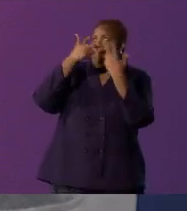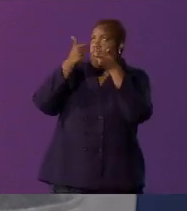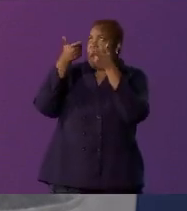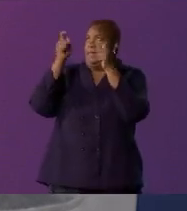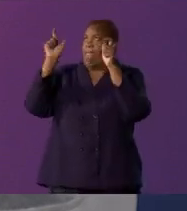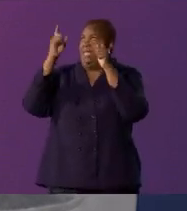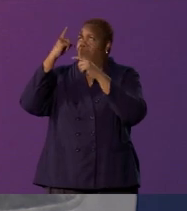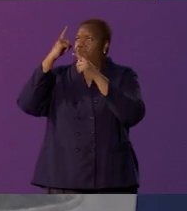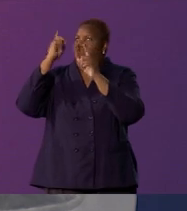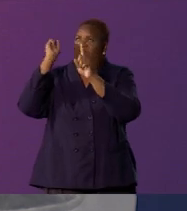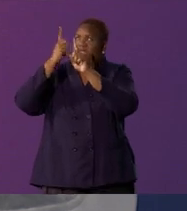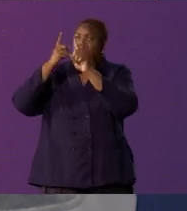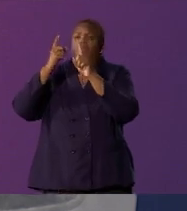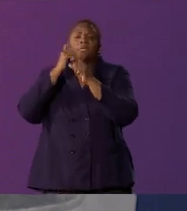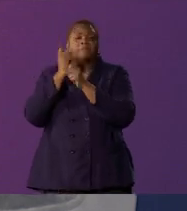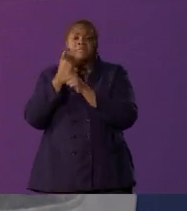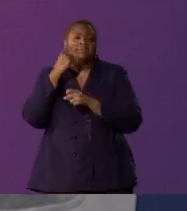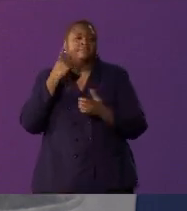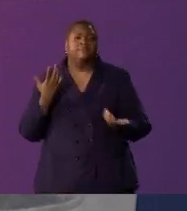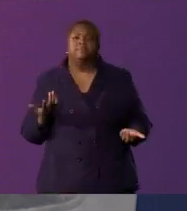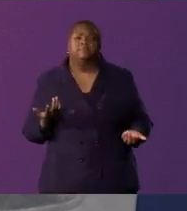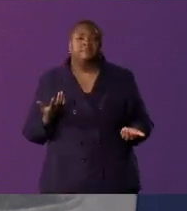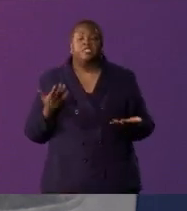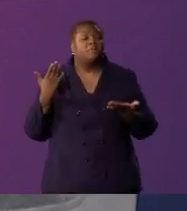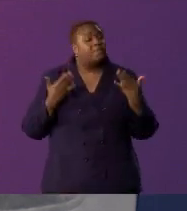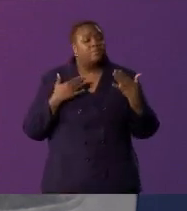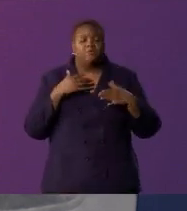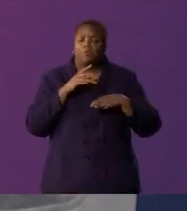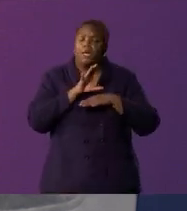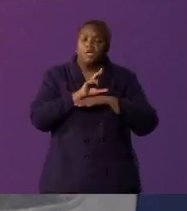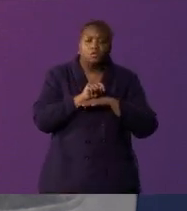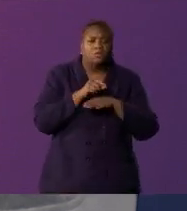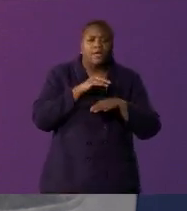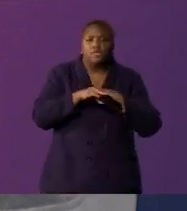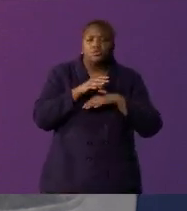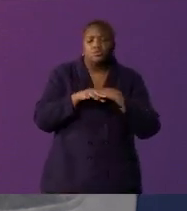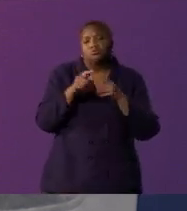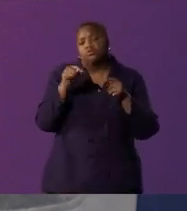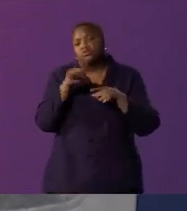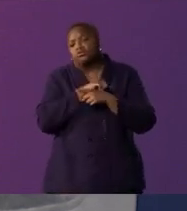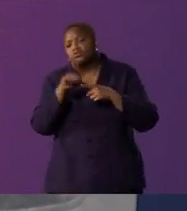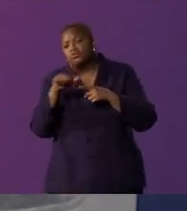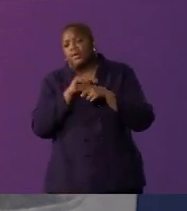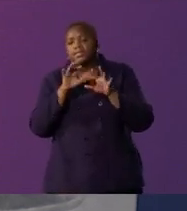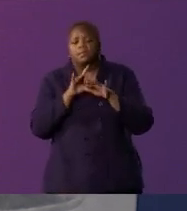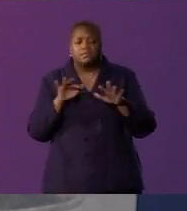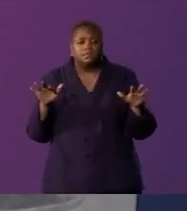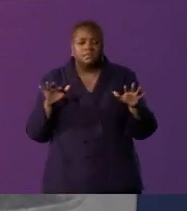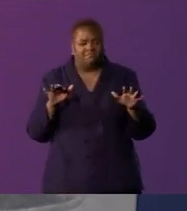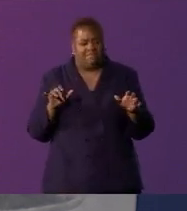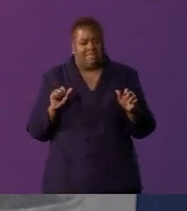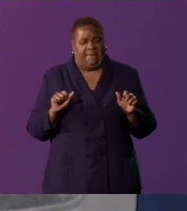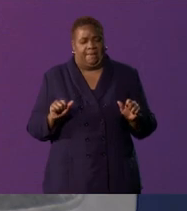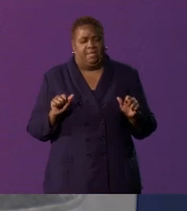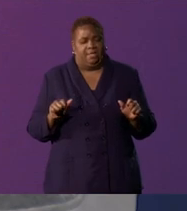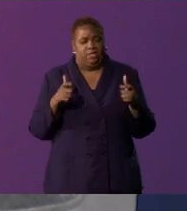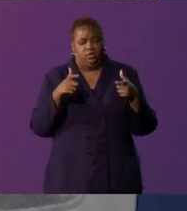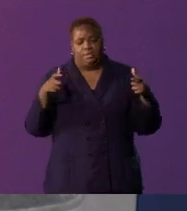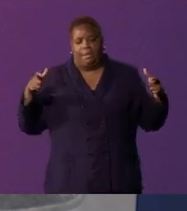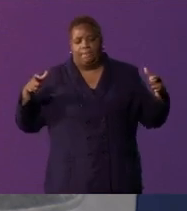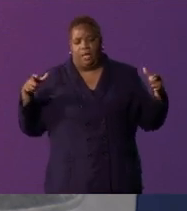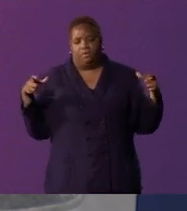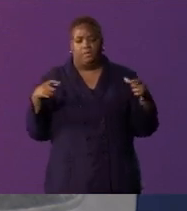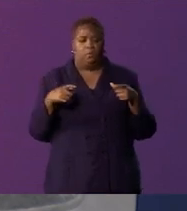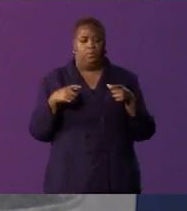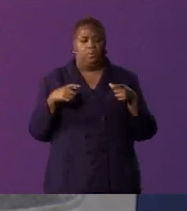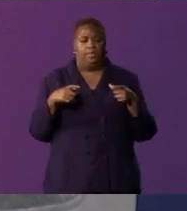So maybe it's just through my consulting training, et cetera, this capacity to zoom out and zoom in. It's like a